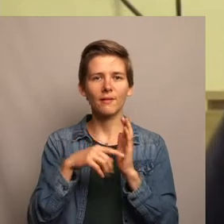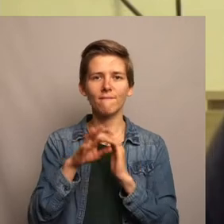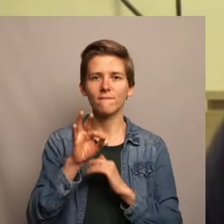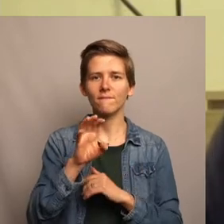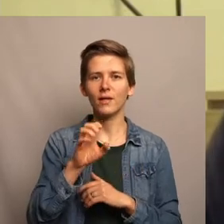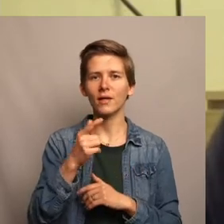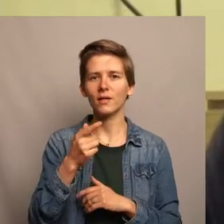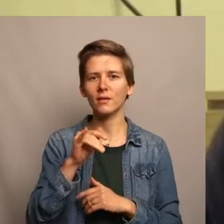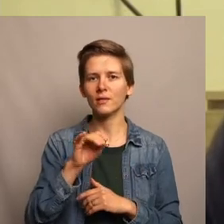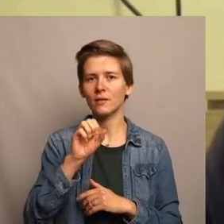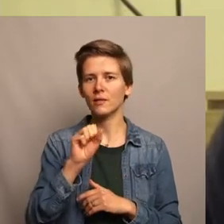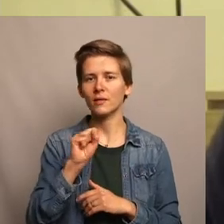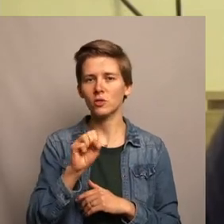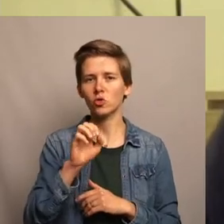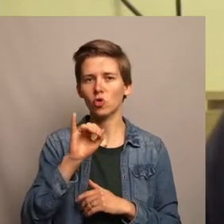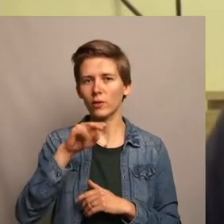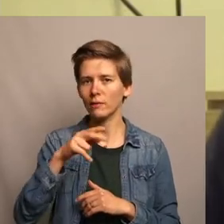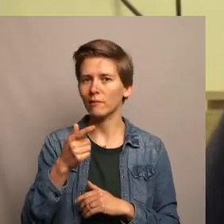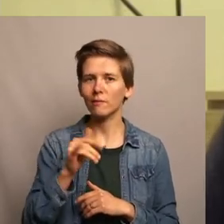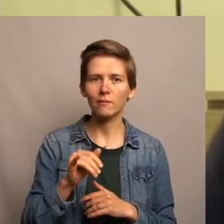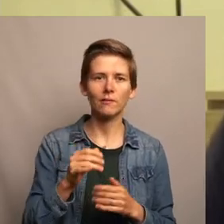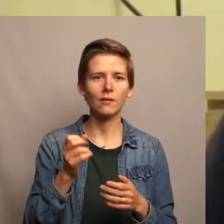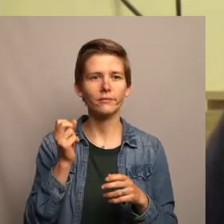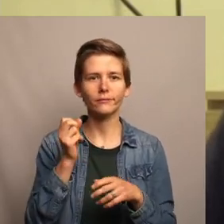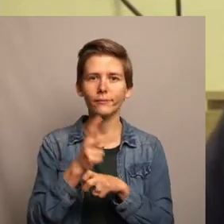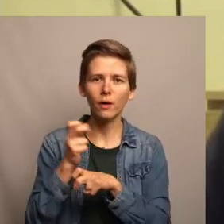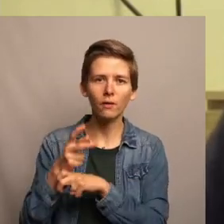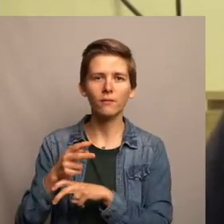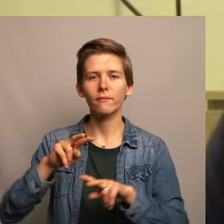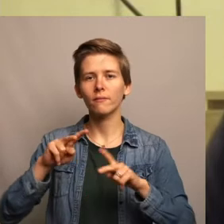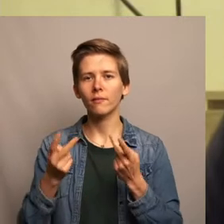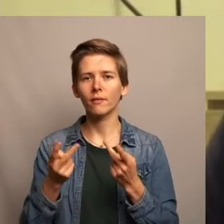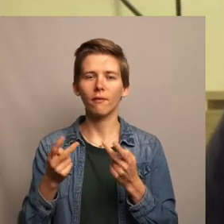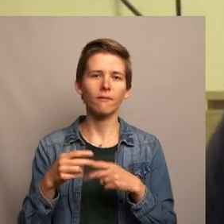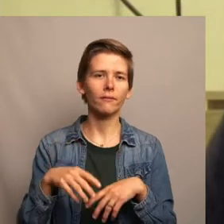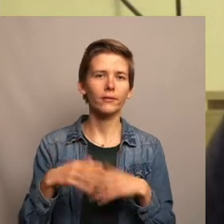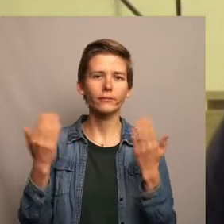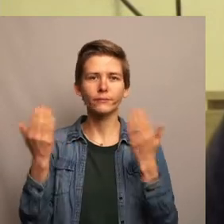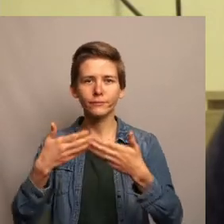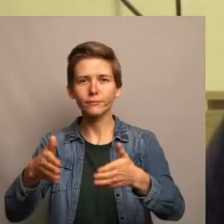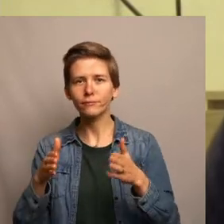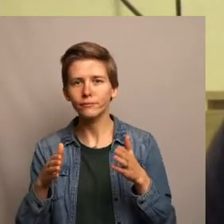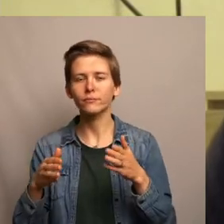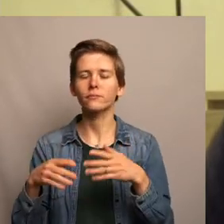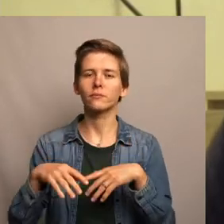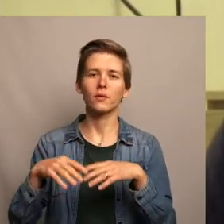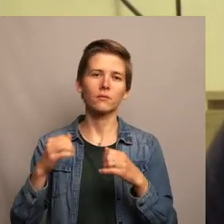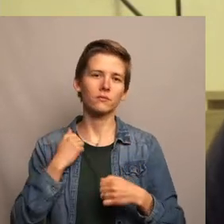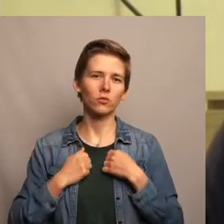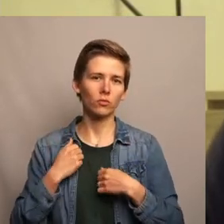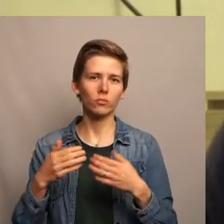the nightclub or cruising sites such as dark rooms and bathhouses. So my research project examines